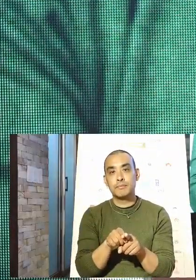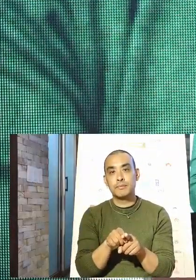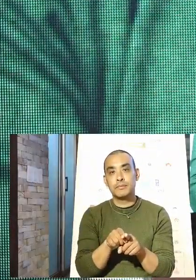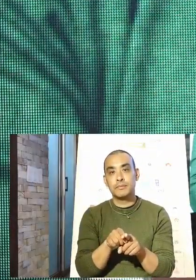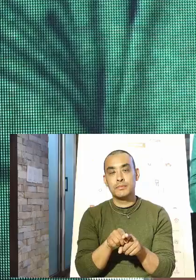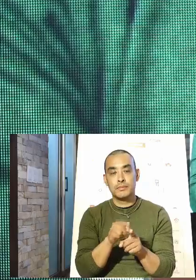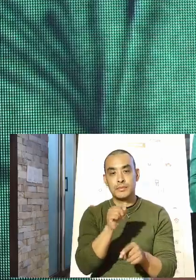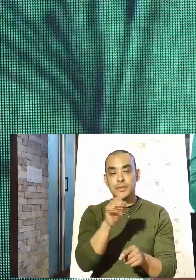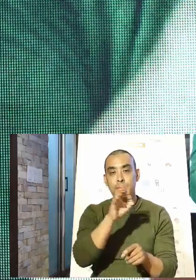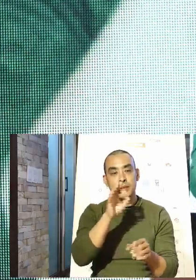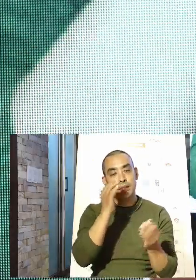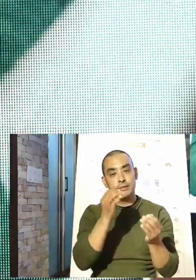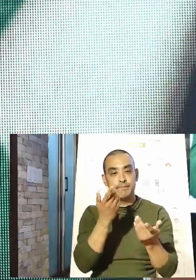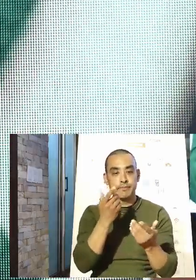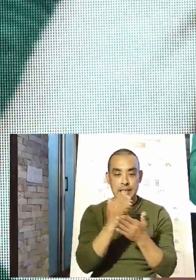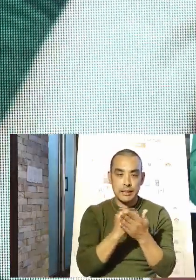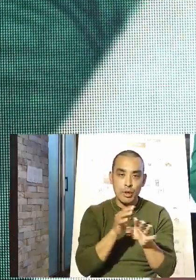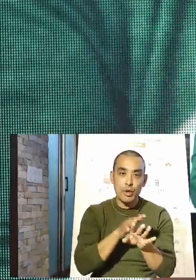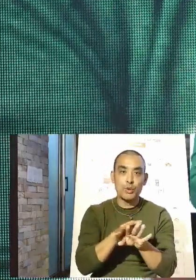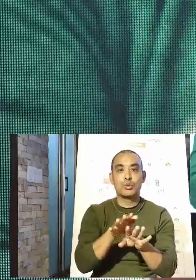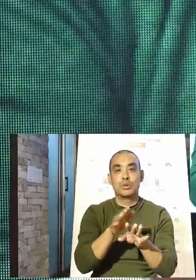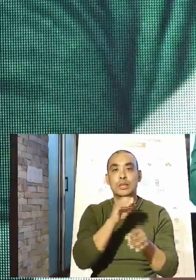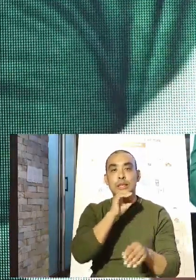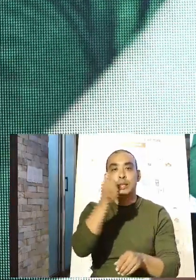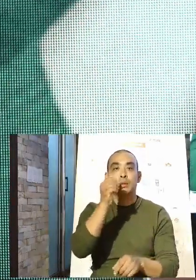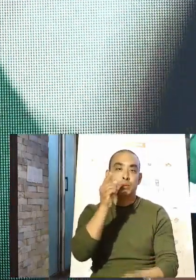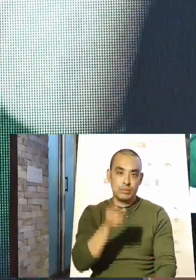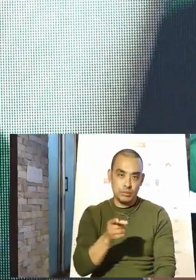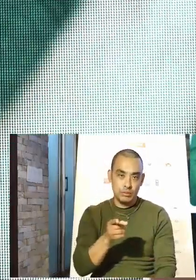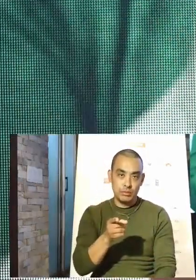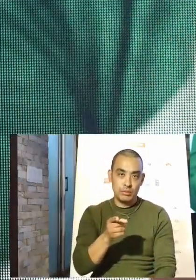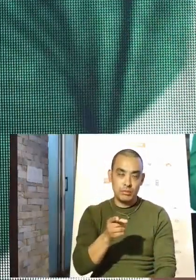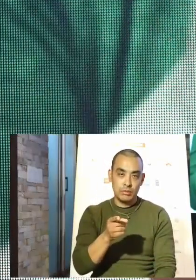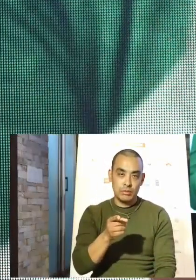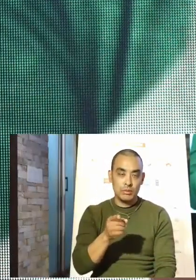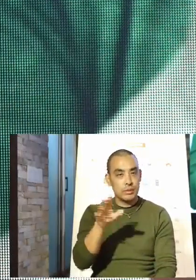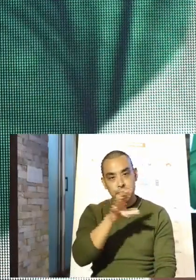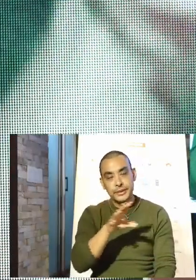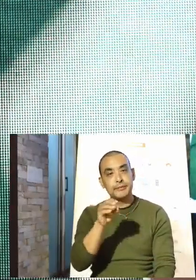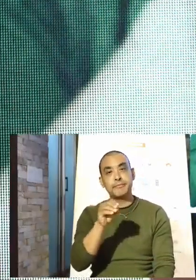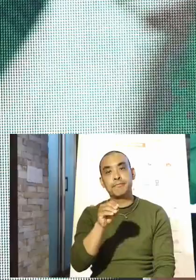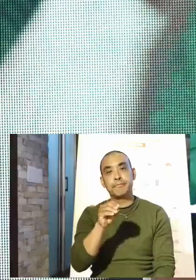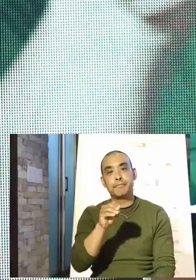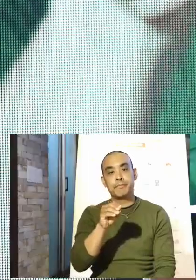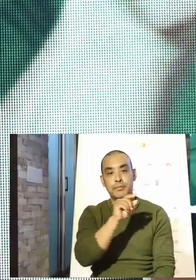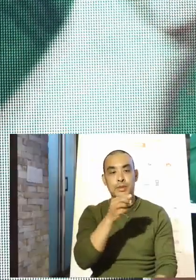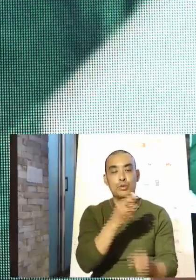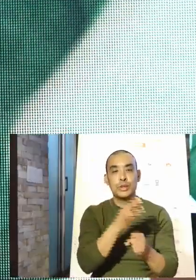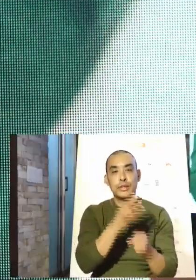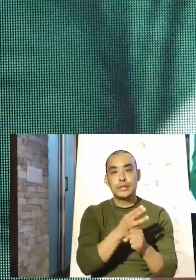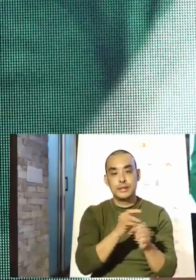do we make sure that all these programs are sustainable and also fulfills the purpose of the